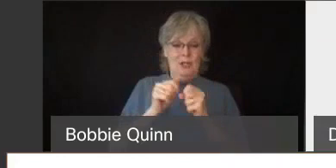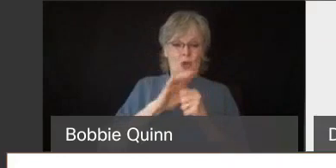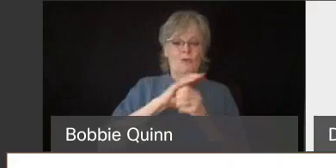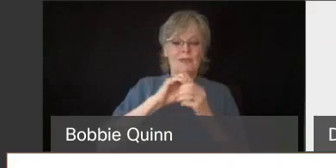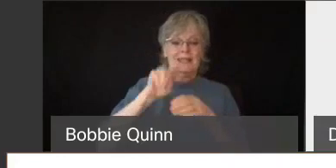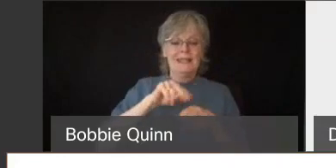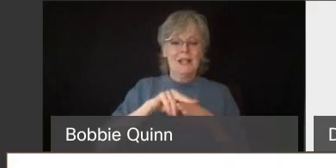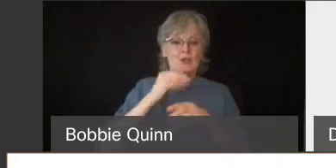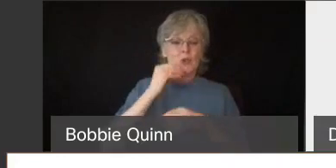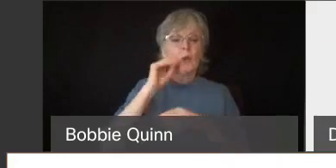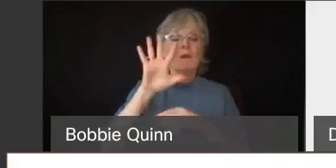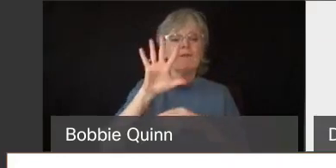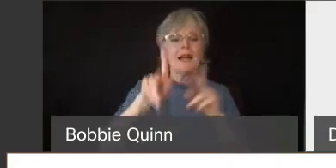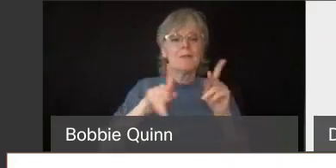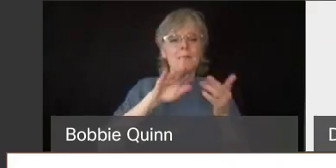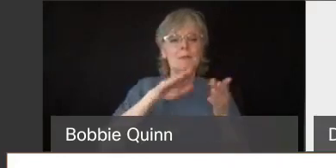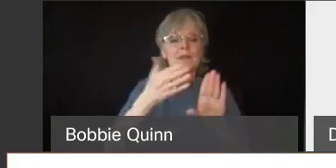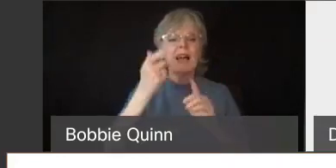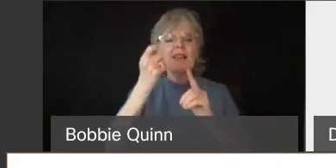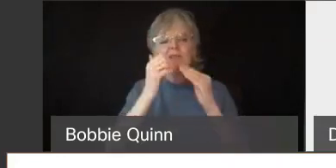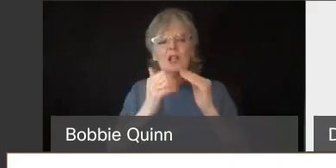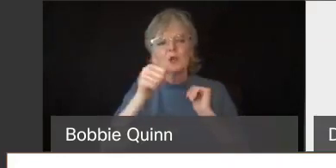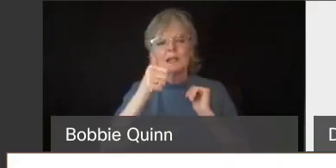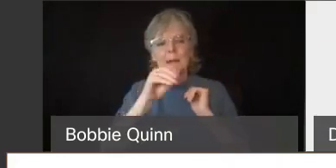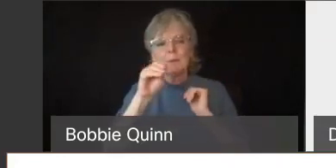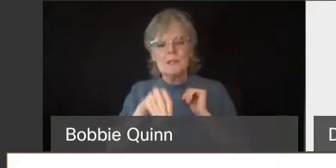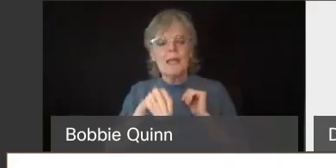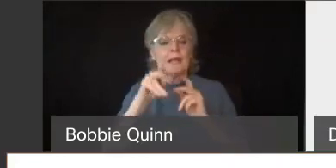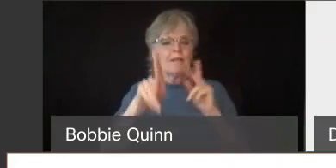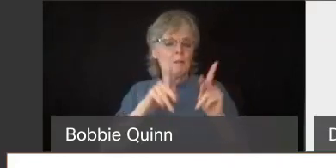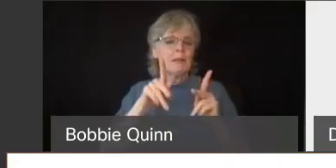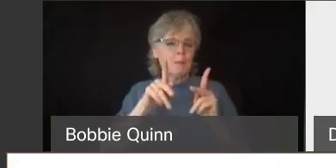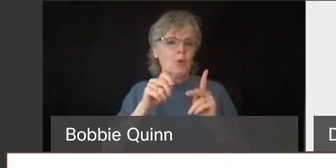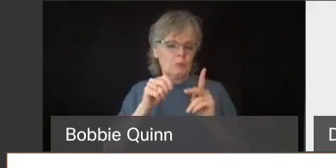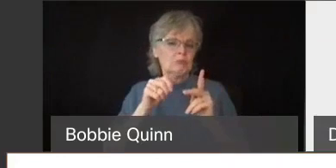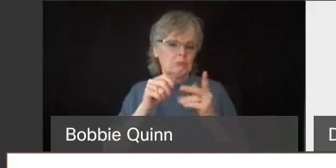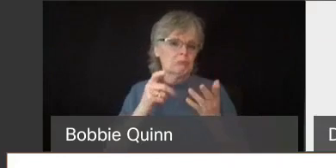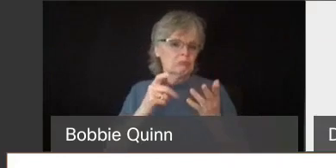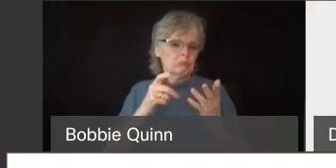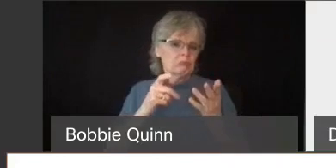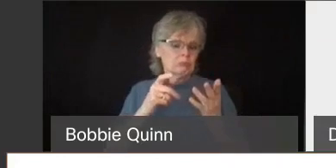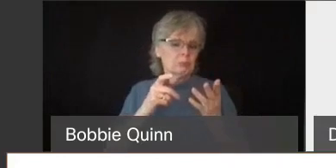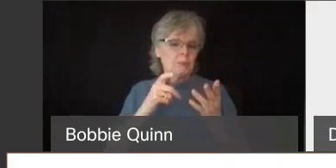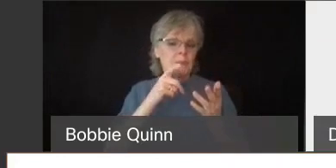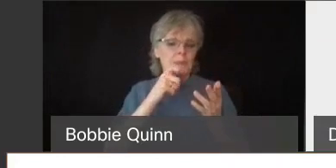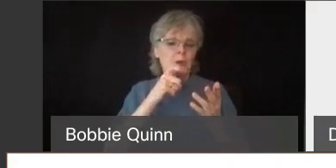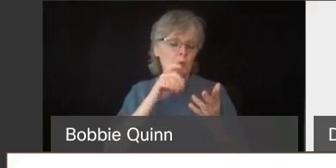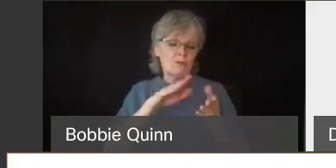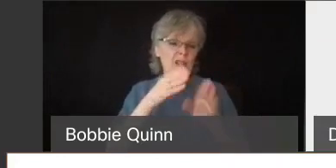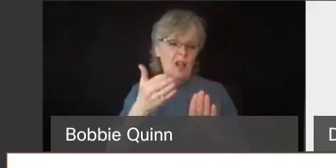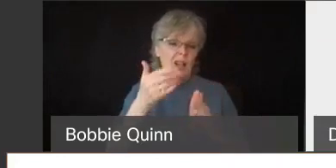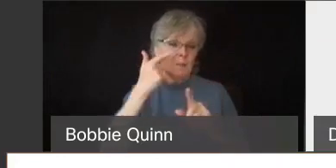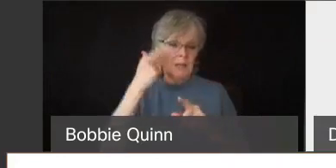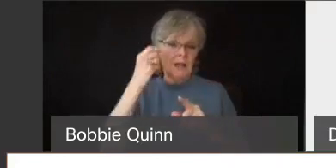which represents a little less than 10% of the people with COVID who lost their lives to